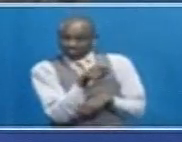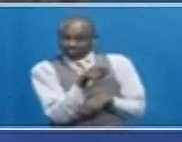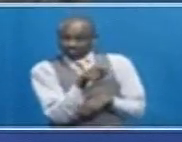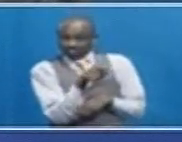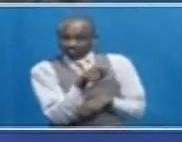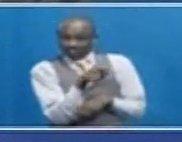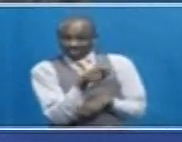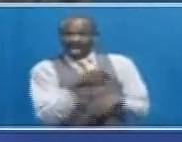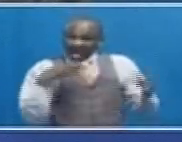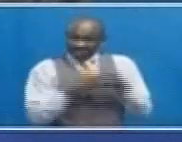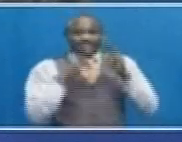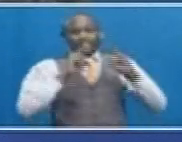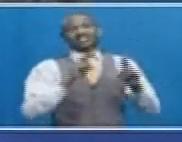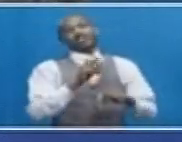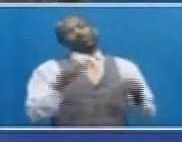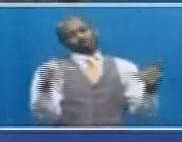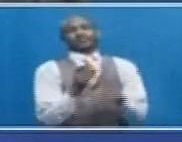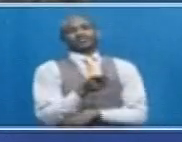as anti-peace groups,